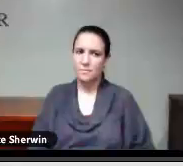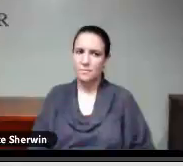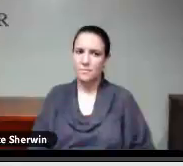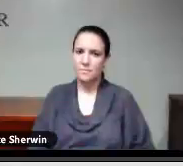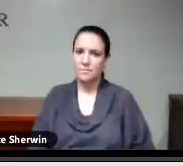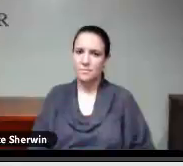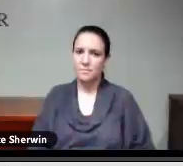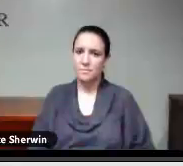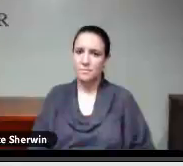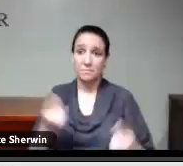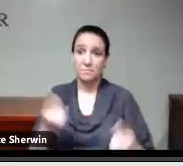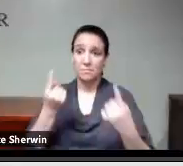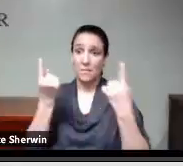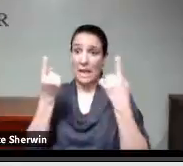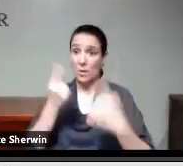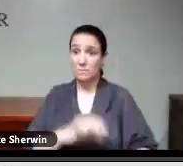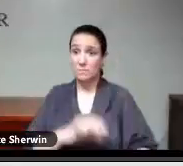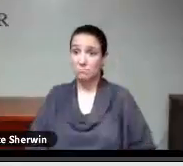Anyone?